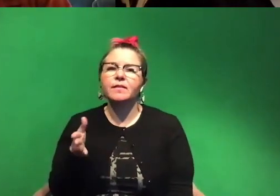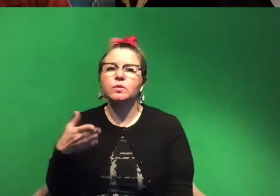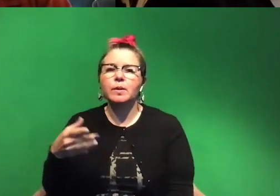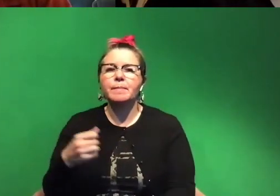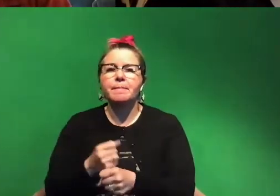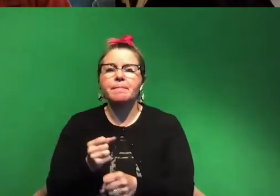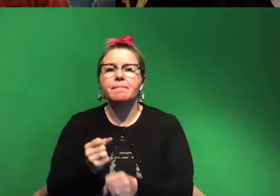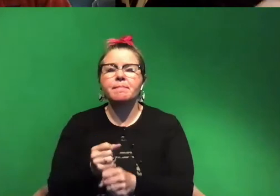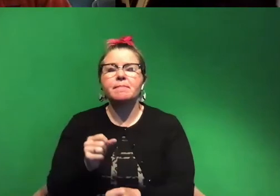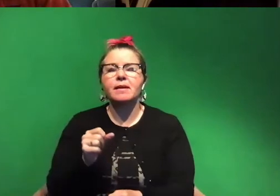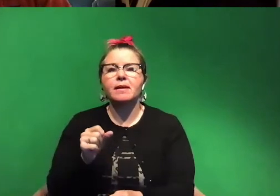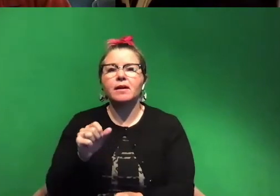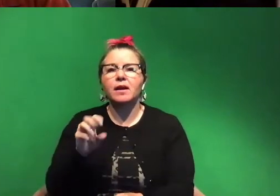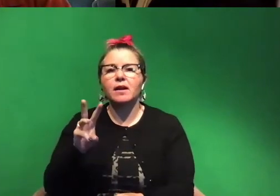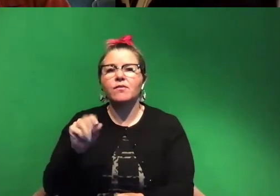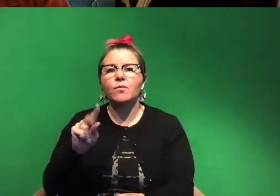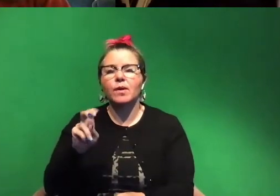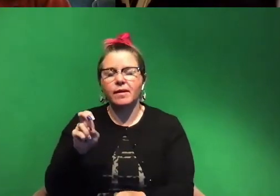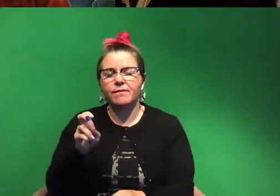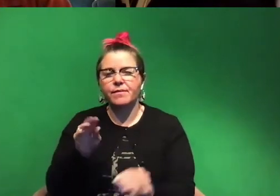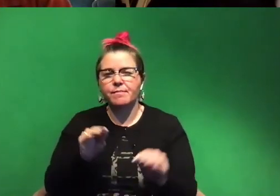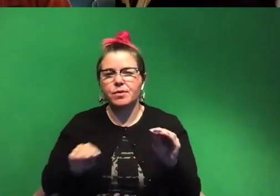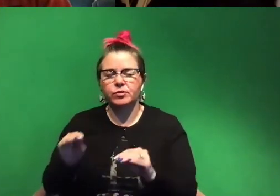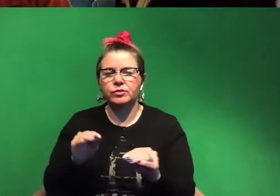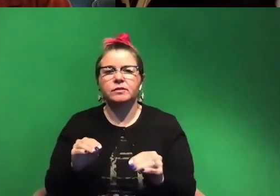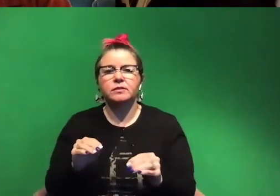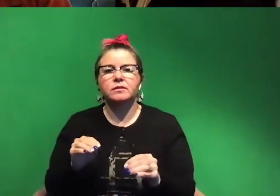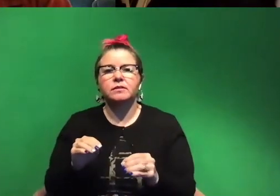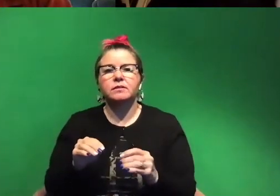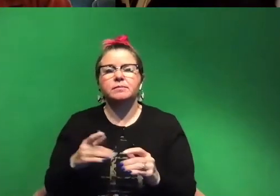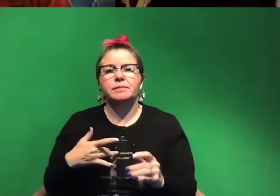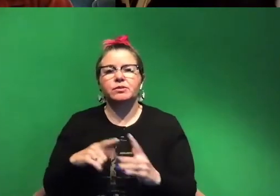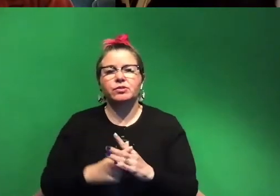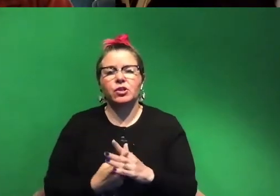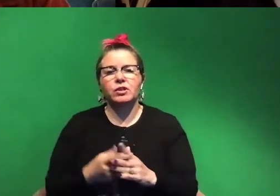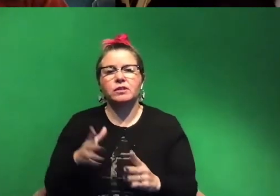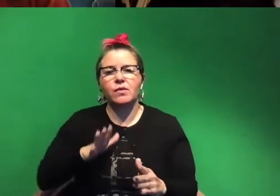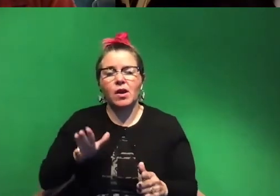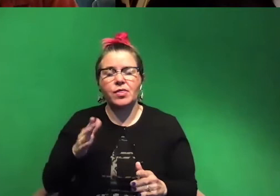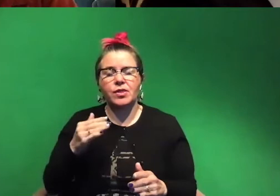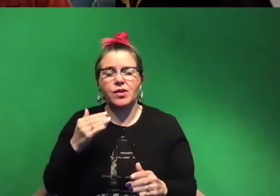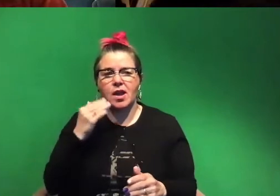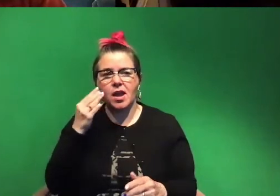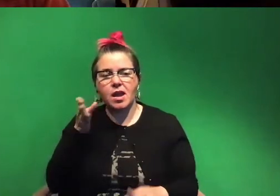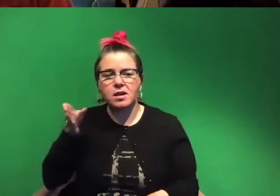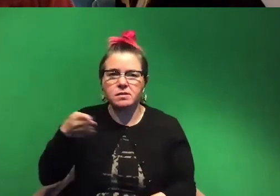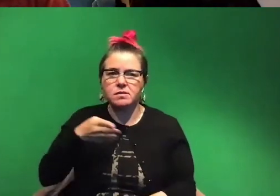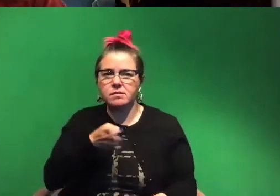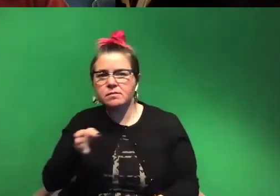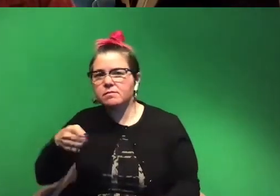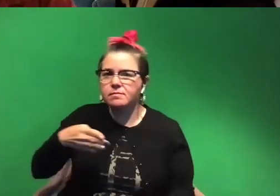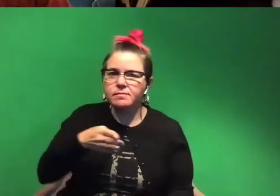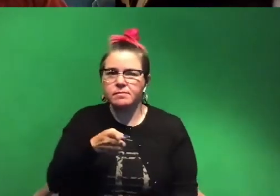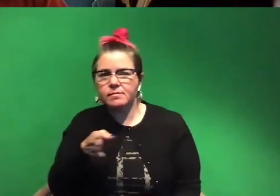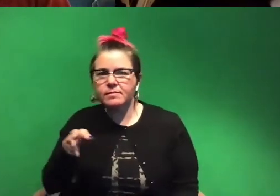sine wave motion. So it mostly starts, from my understanding, around their head. They mostly swim by moving their head and